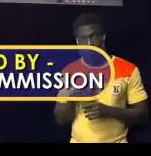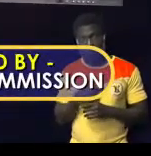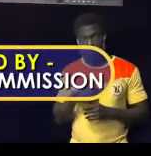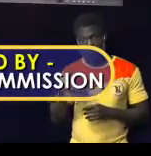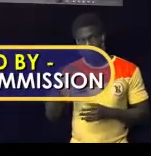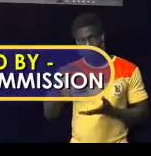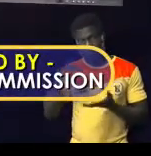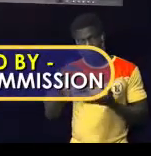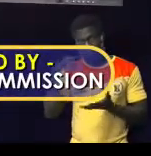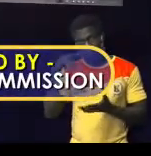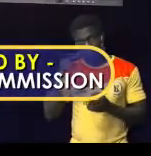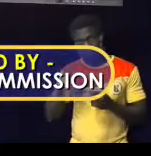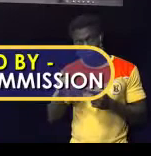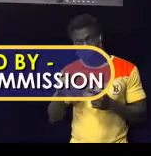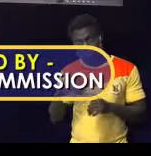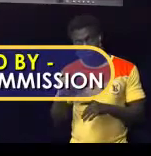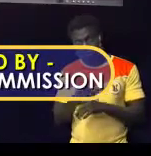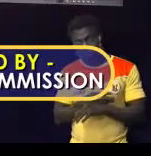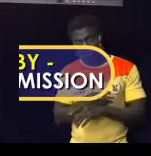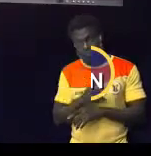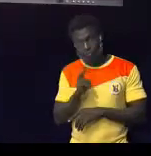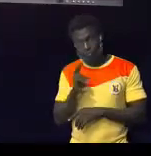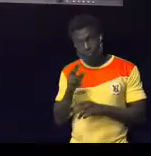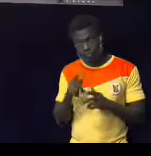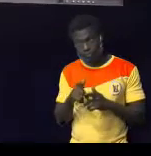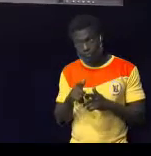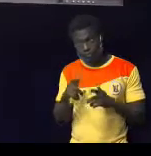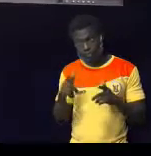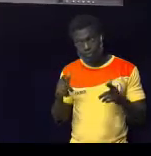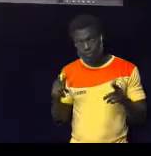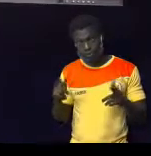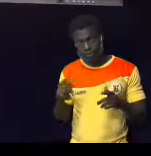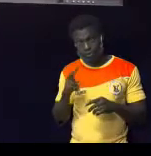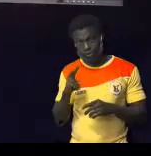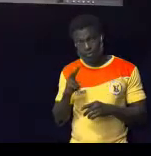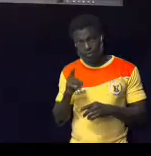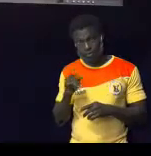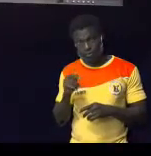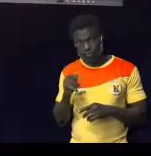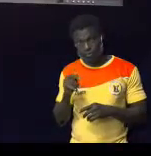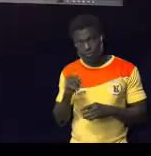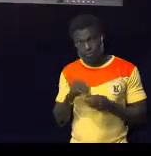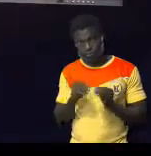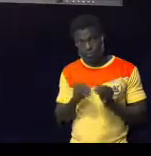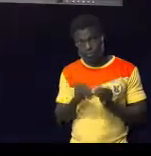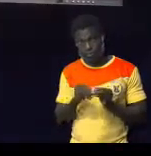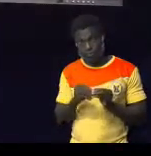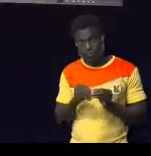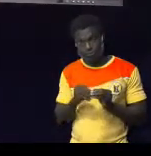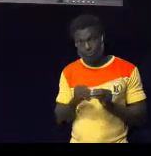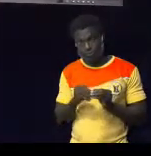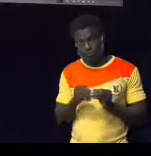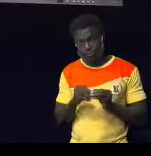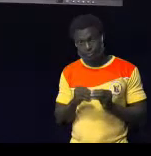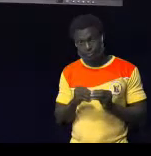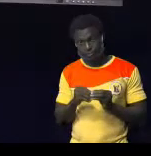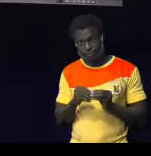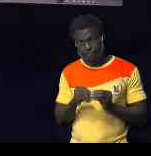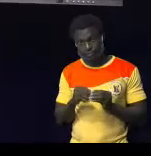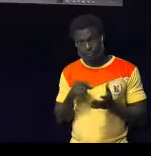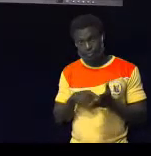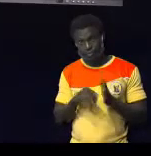large two-digit numbers just under 5 seconds. And that means that you don't need all the multiplication tables that you